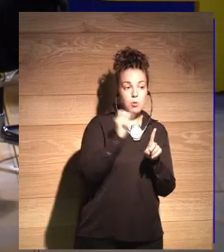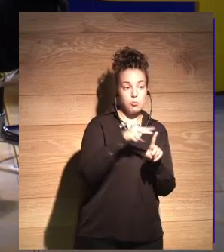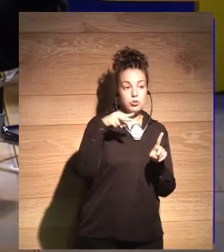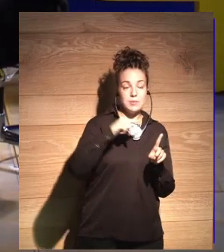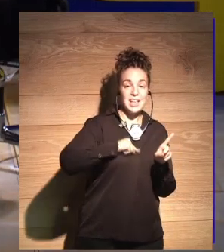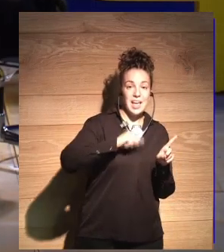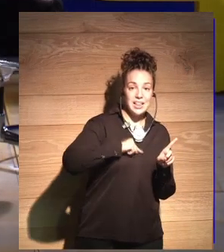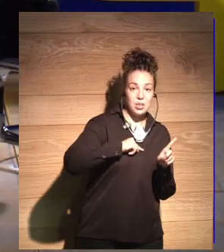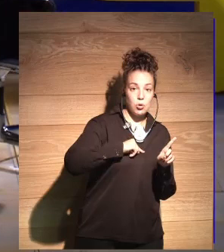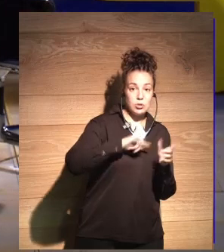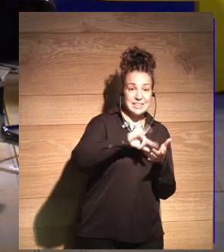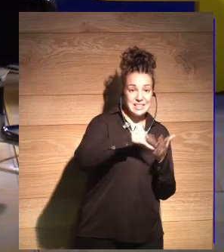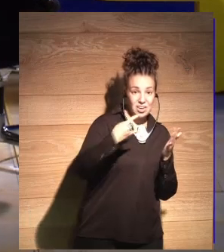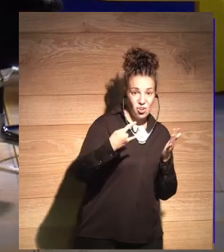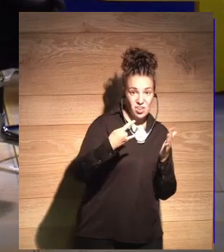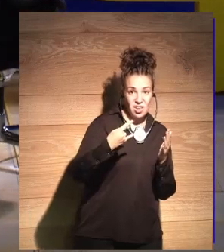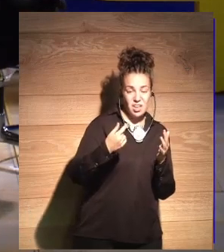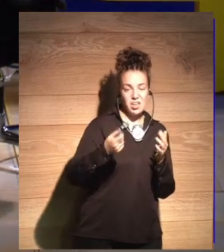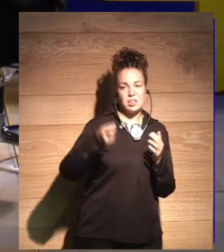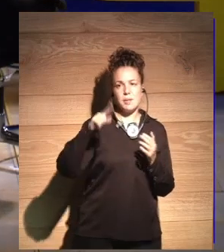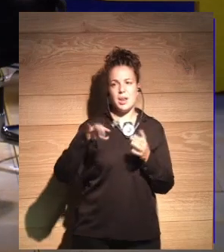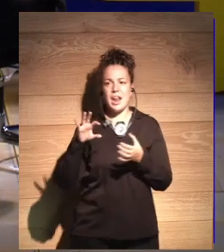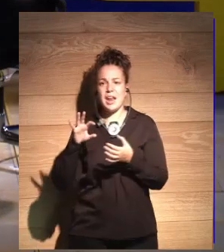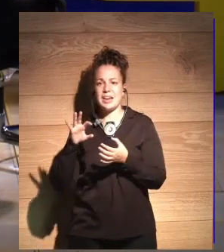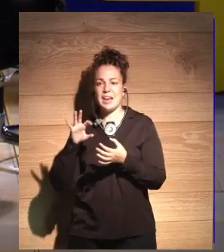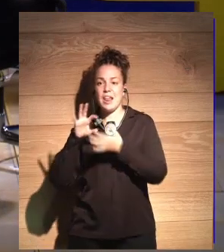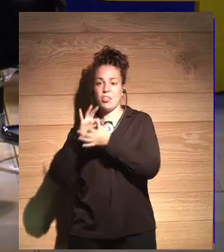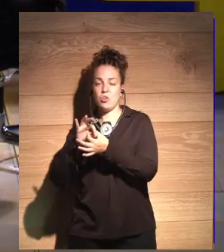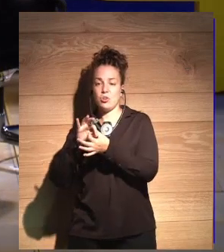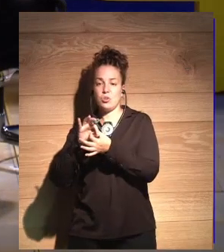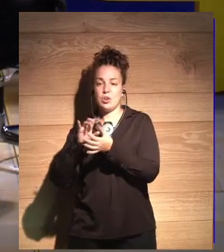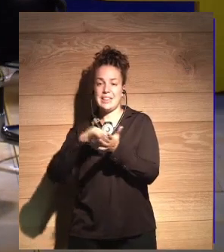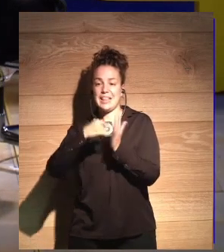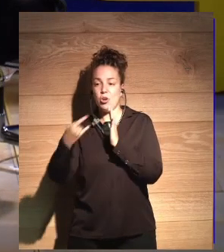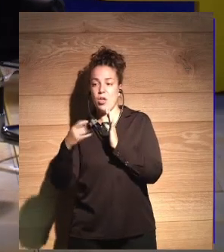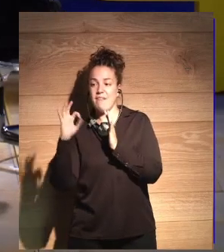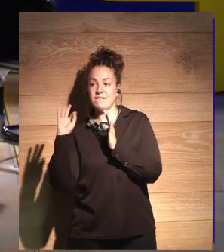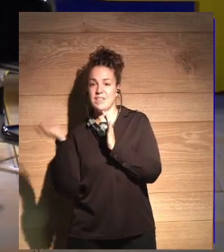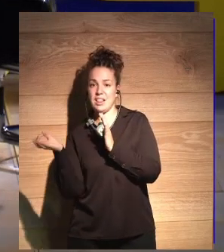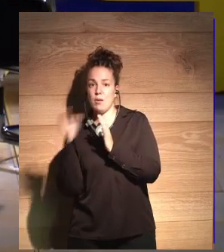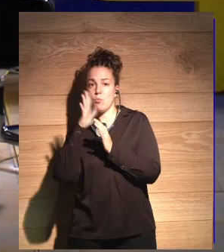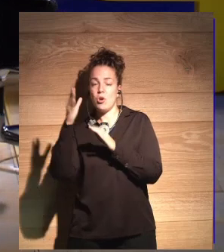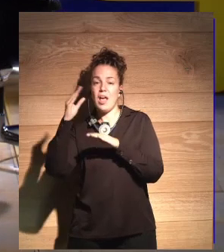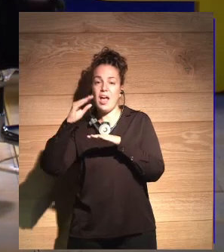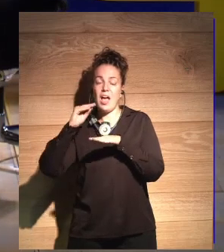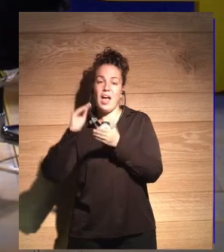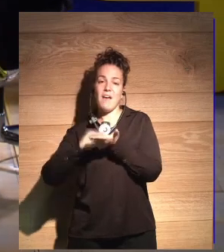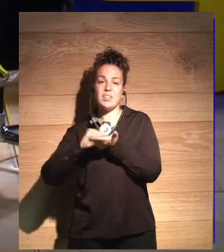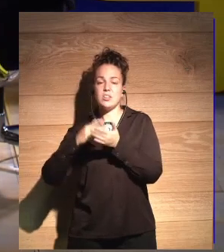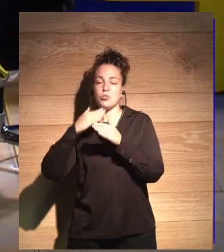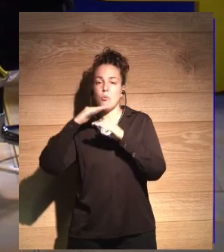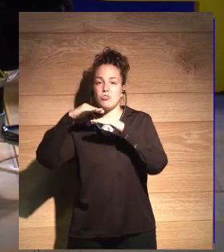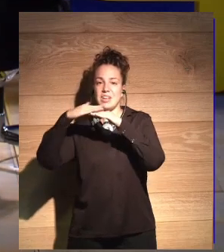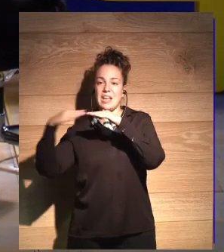to build from an ethical perspective, how to build technology, and the relationship between technology and the truth, because sometimes there's a layer